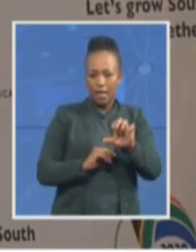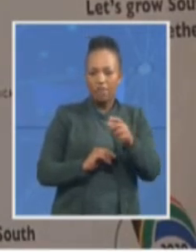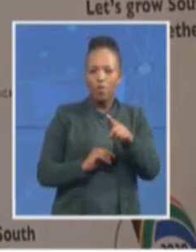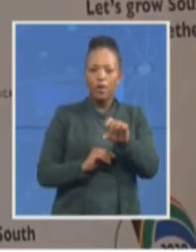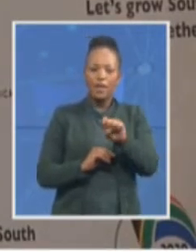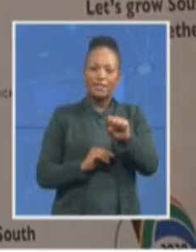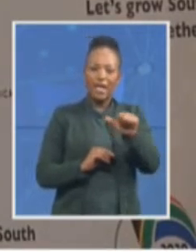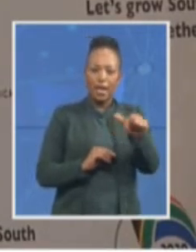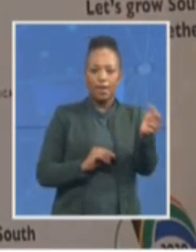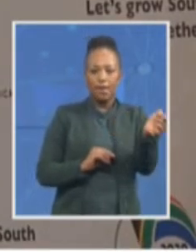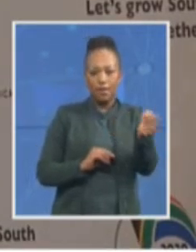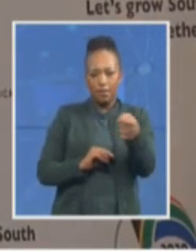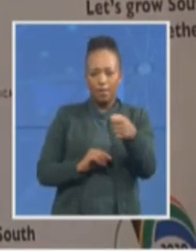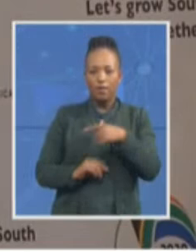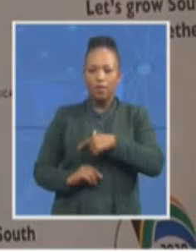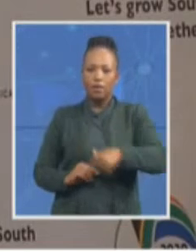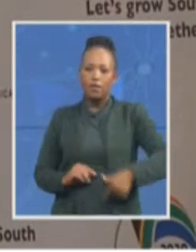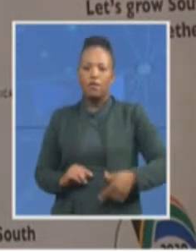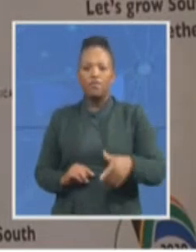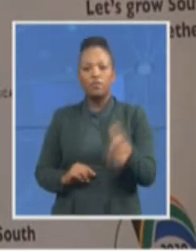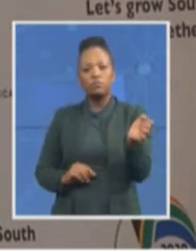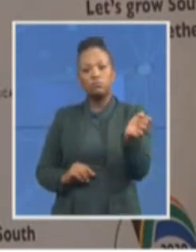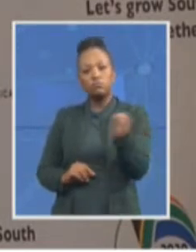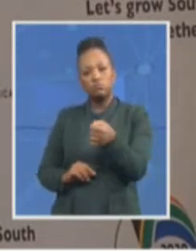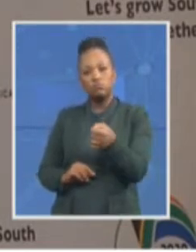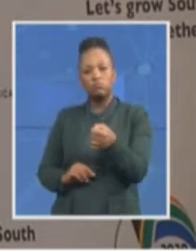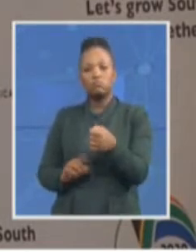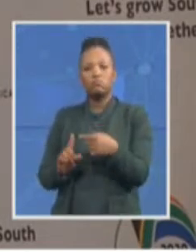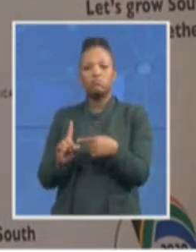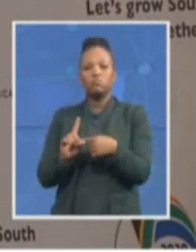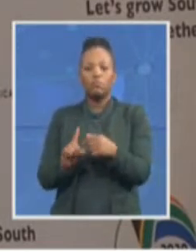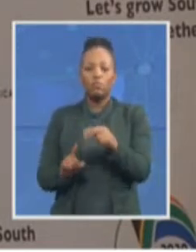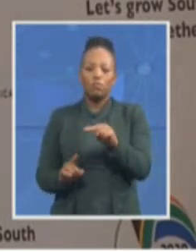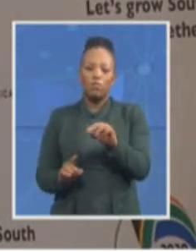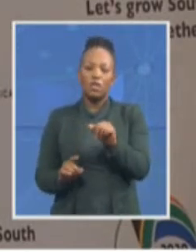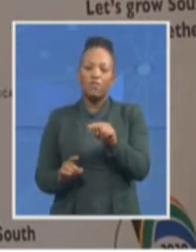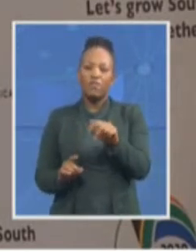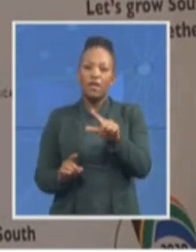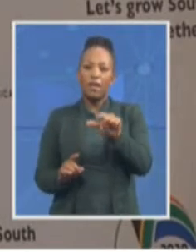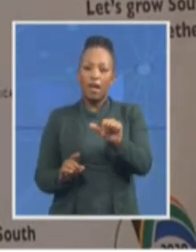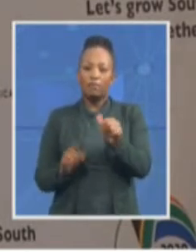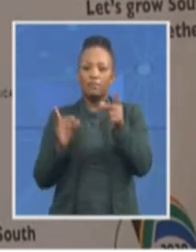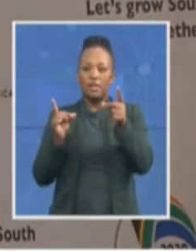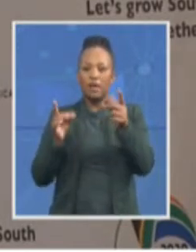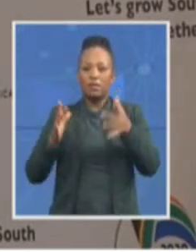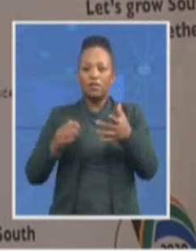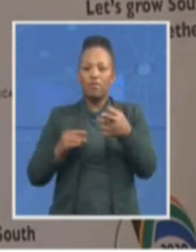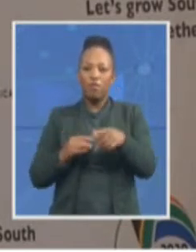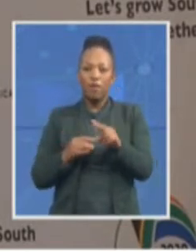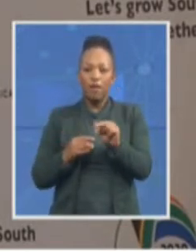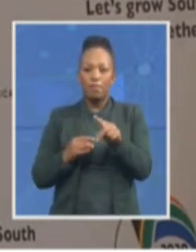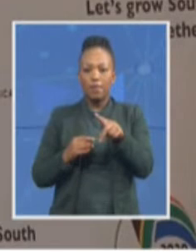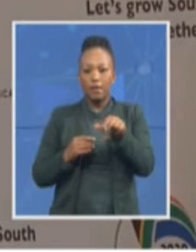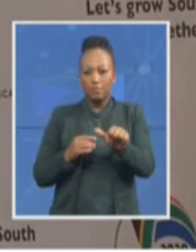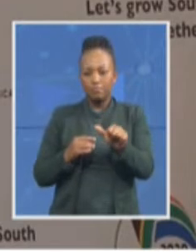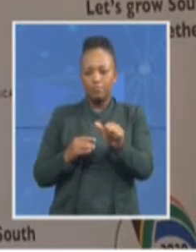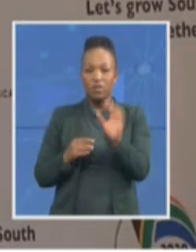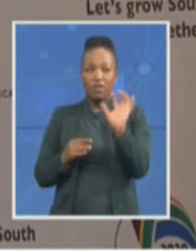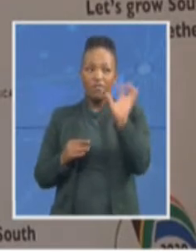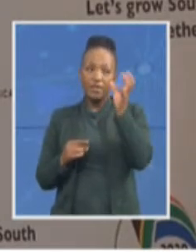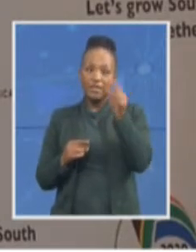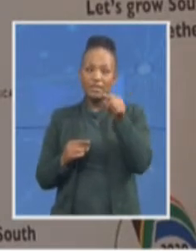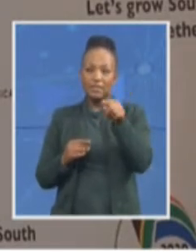Navila Sumaru as Director of Public Prosecution in the Free State, Advocate Matozi Rachel Makari